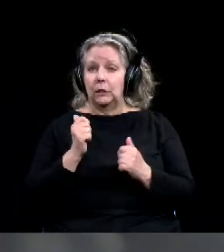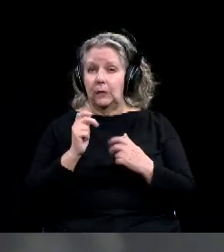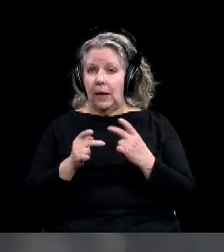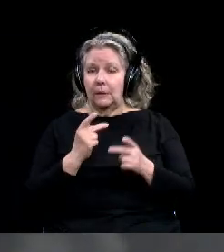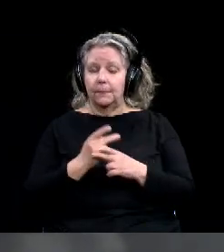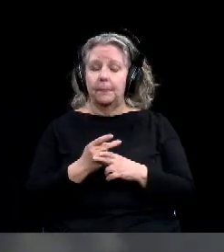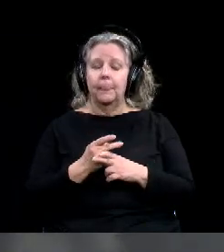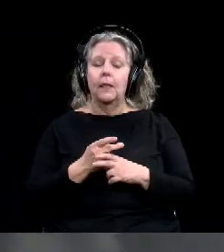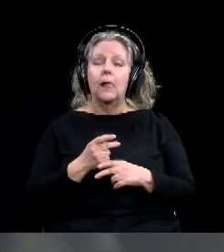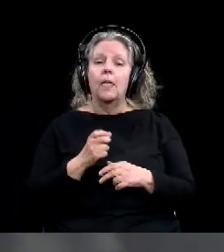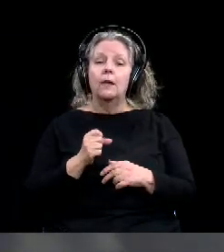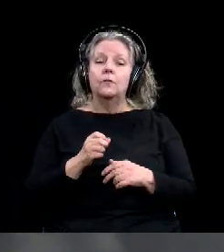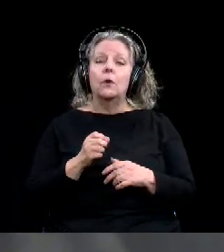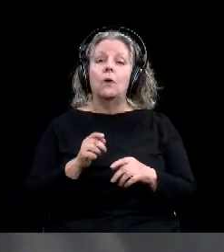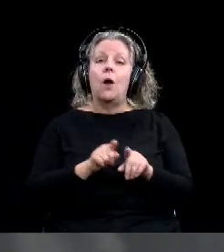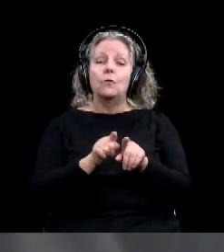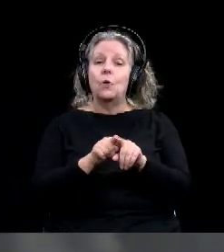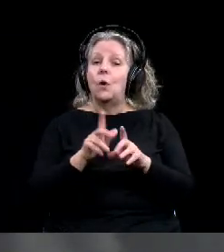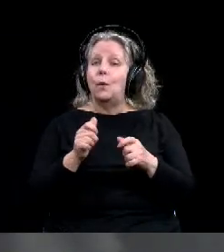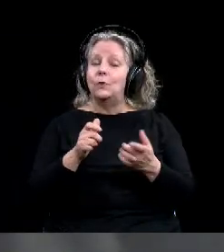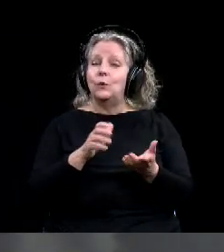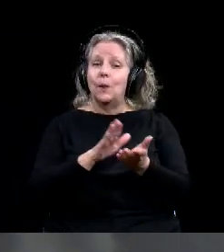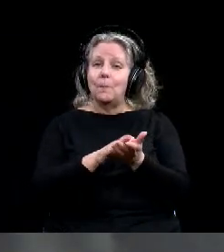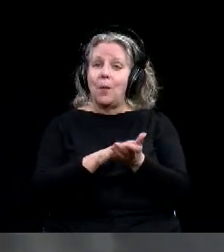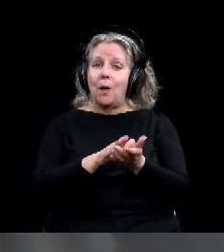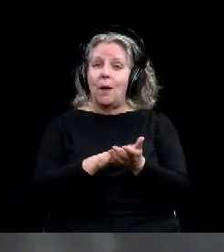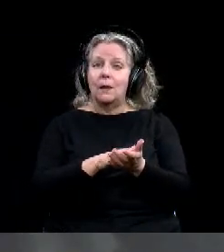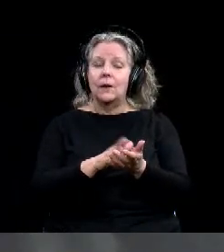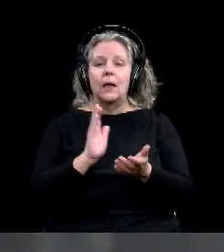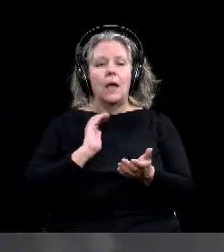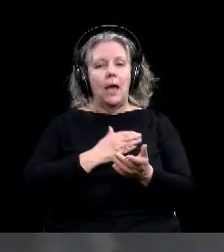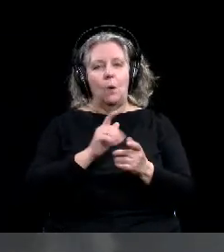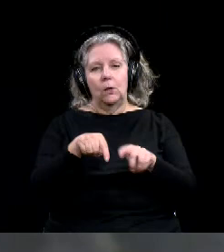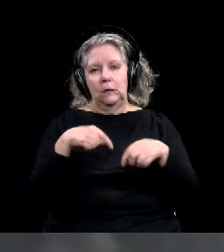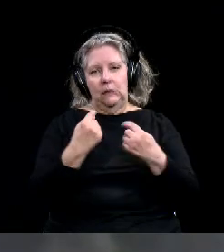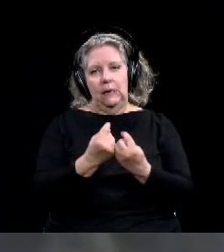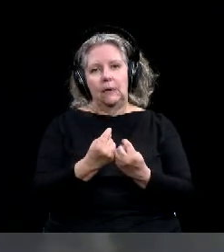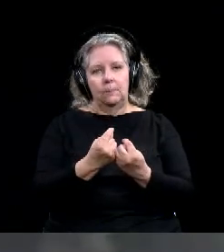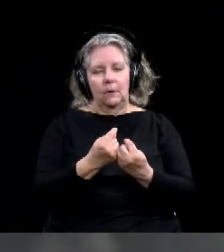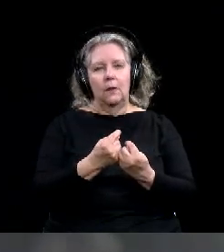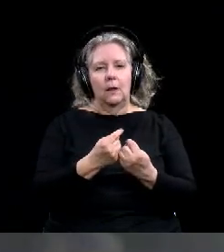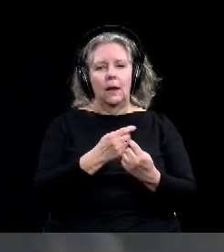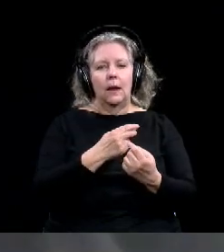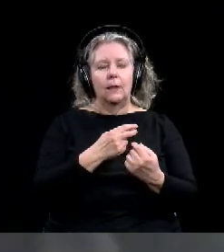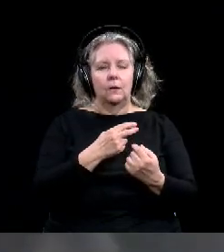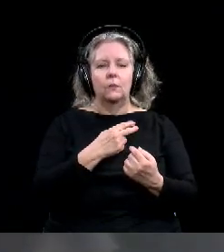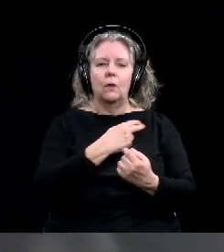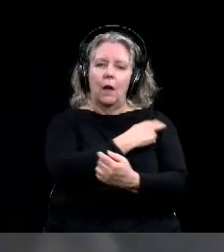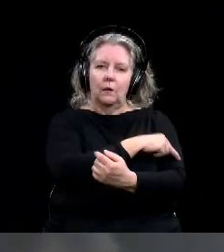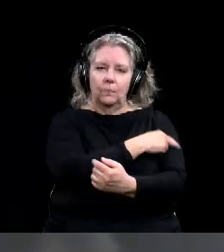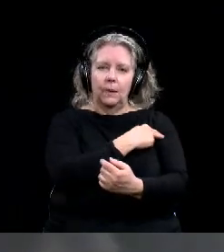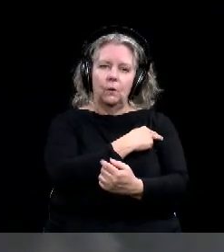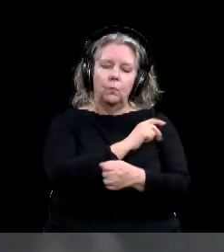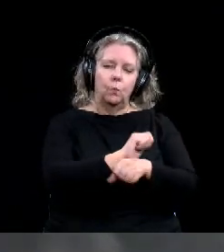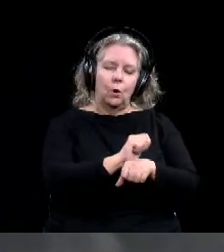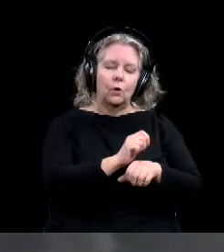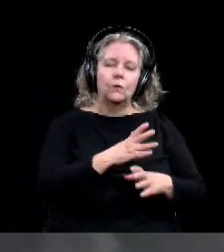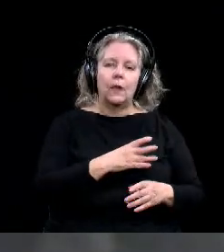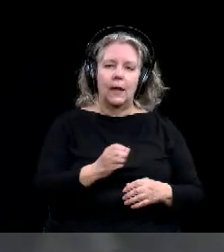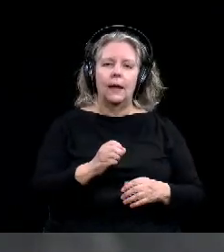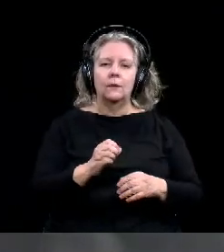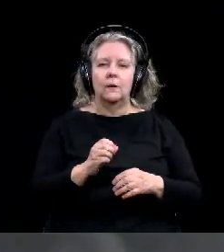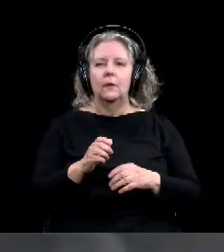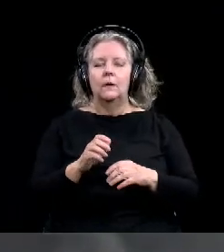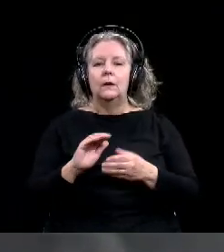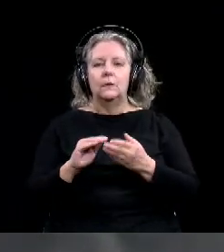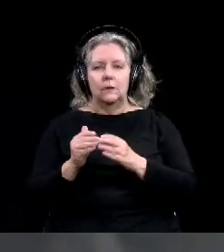members, our community leaders, and our colleagues who have been diligently working with us. Please, again, do